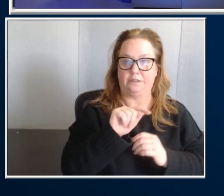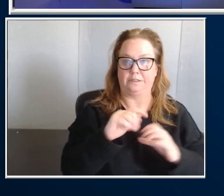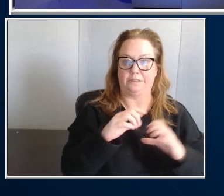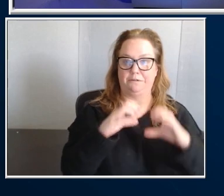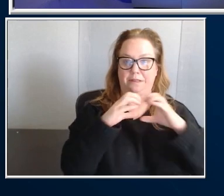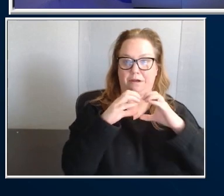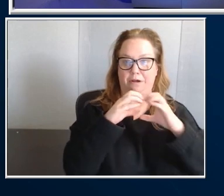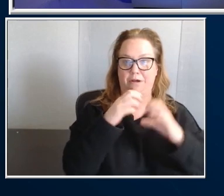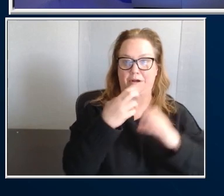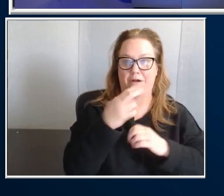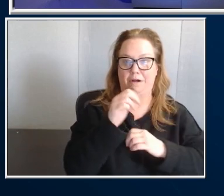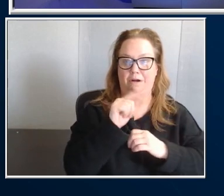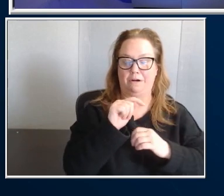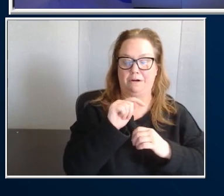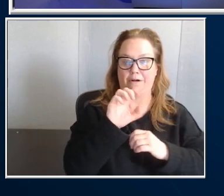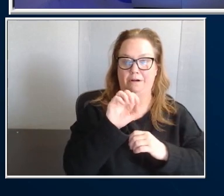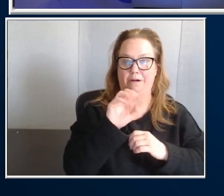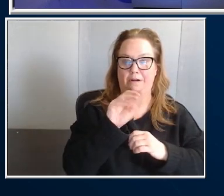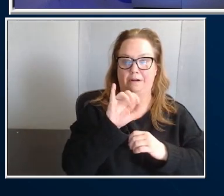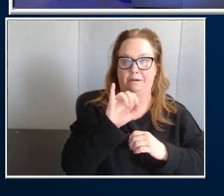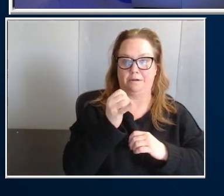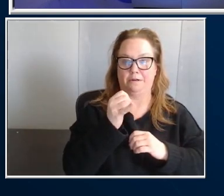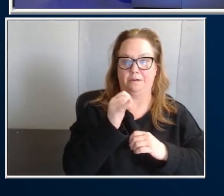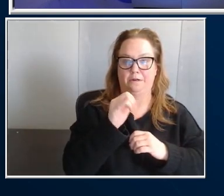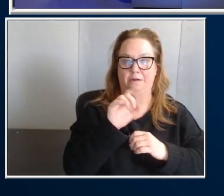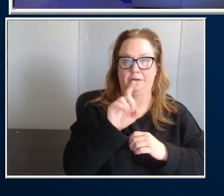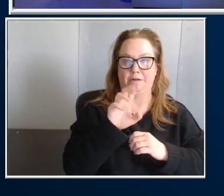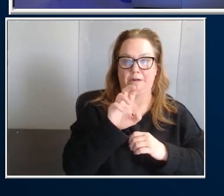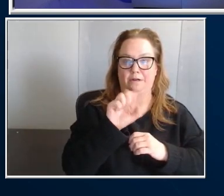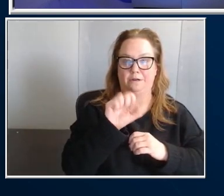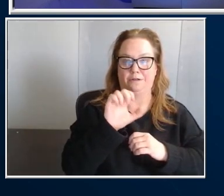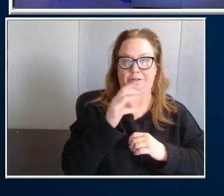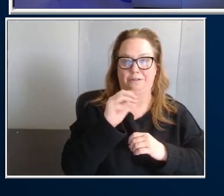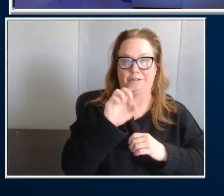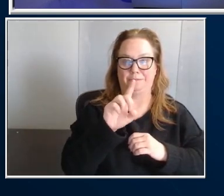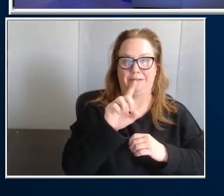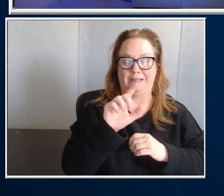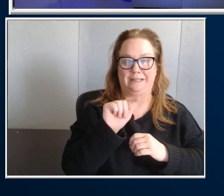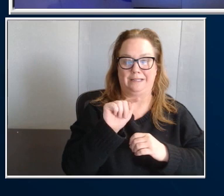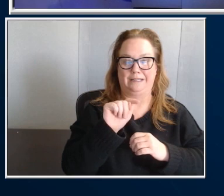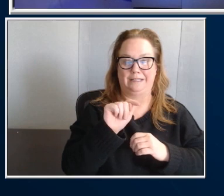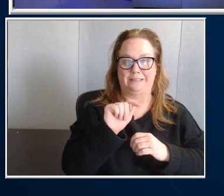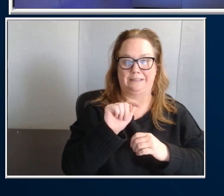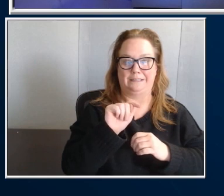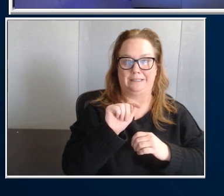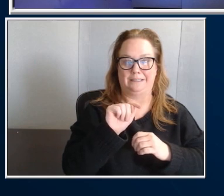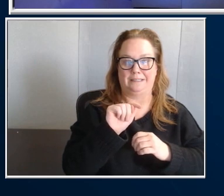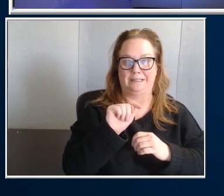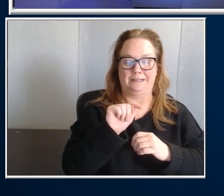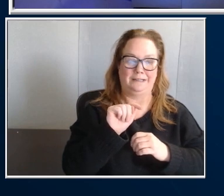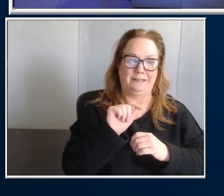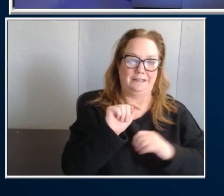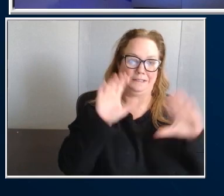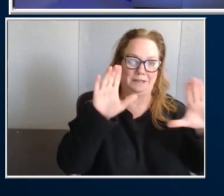emoji. She said that Dr. Schmidt is an amazing surgeon. So I had a little love.